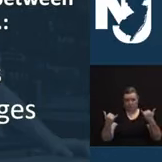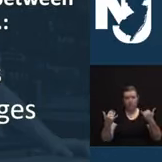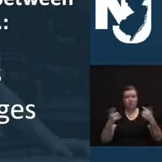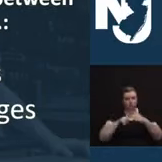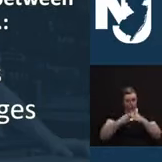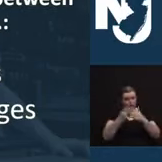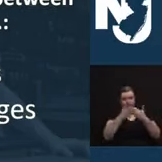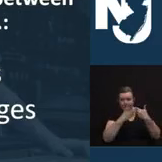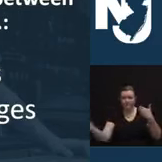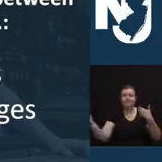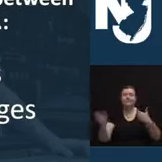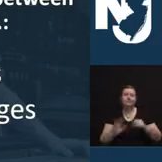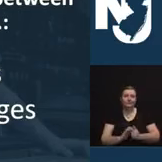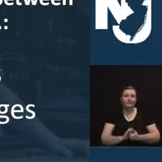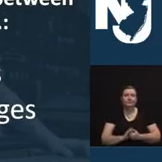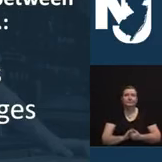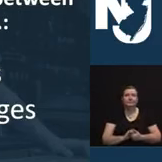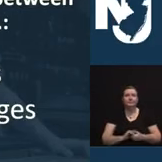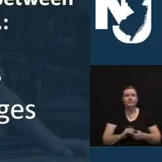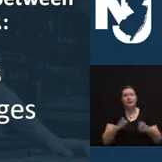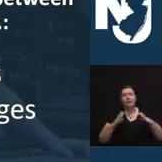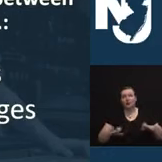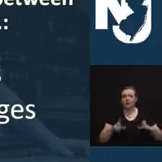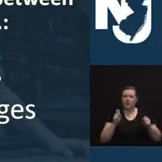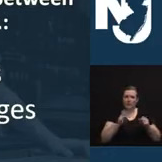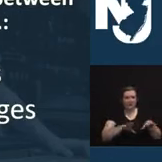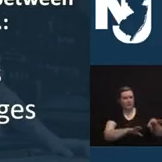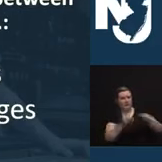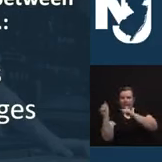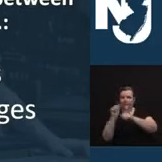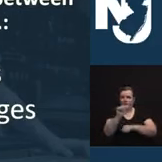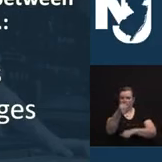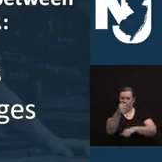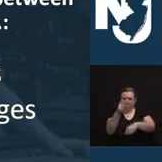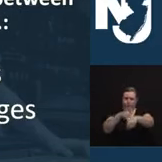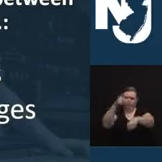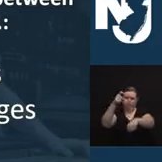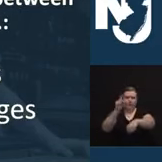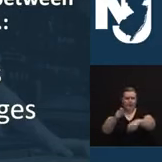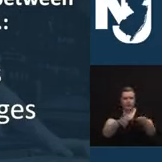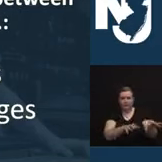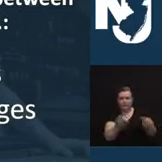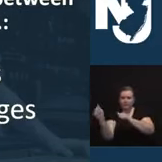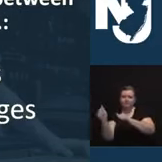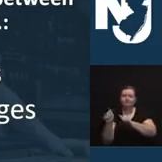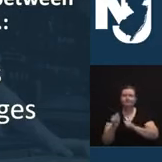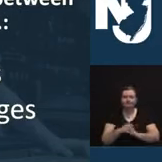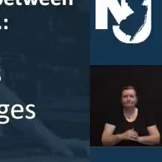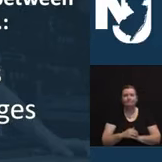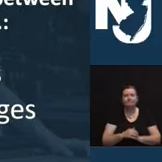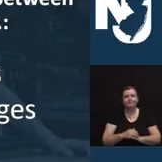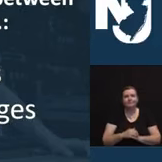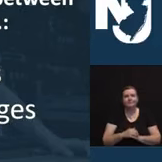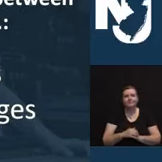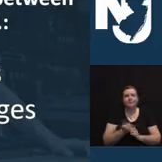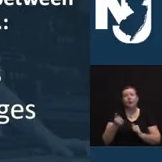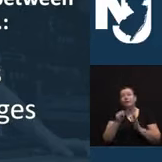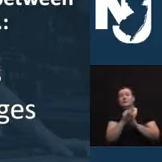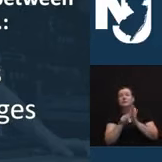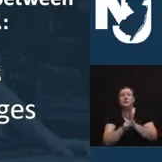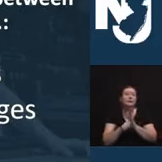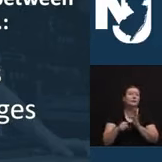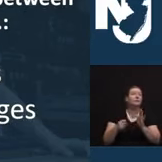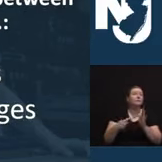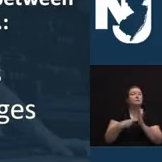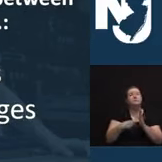p.m. And I must note that other states and cities are also now following suit, notably New York, where Governor Andrew